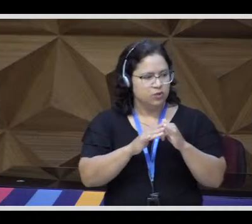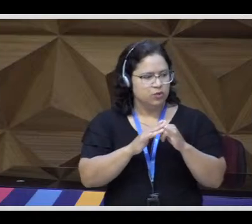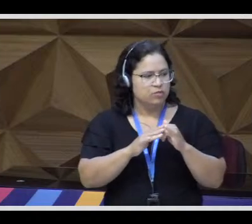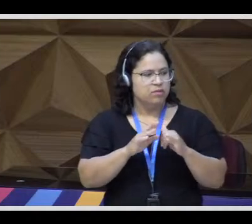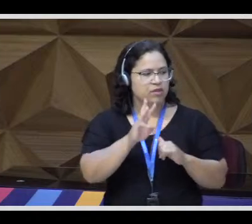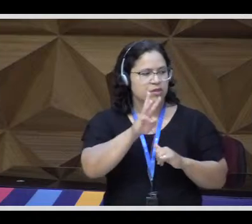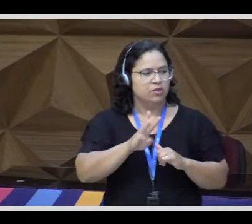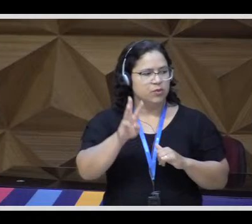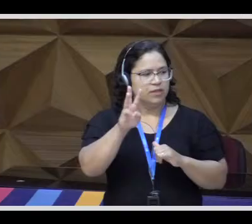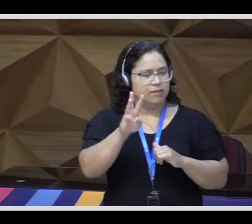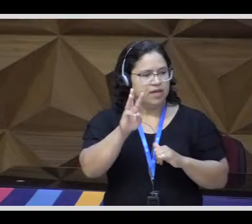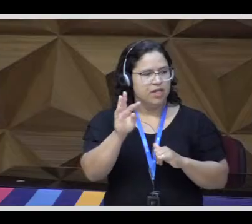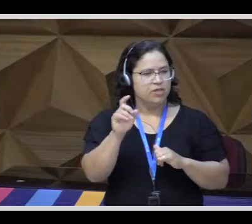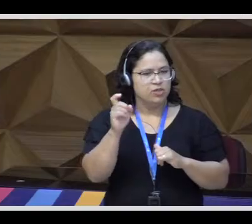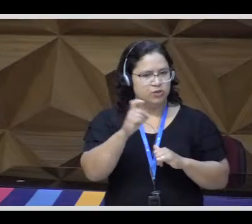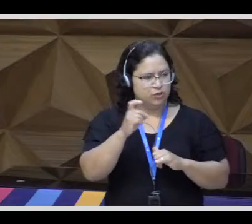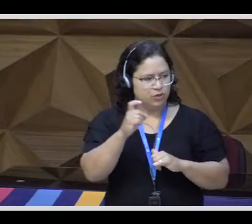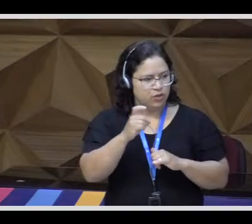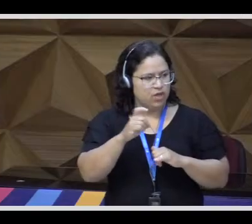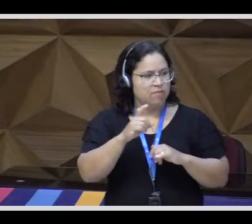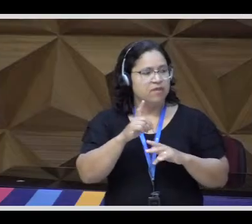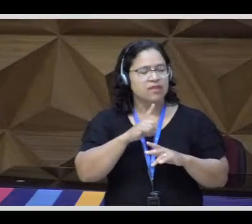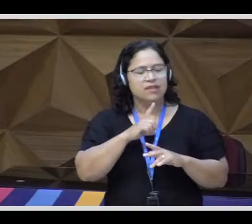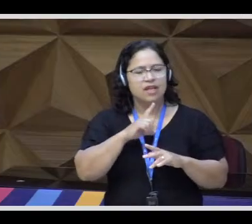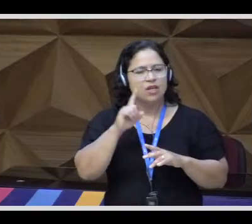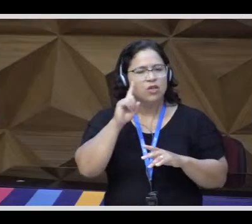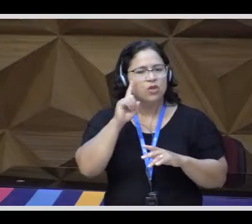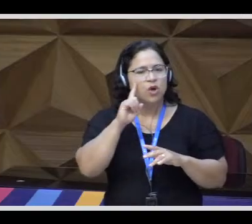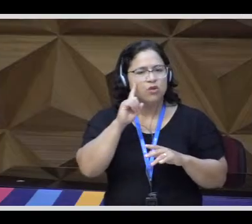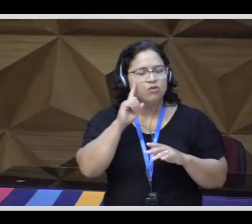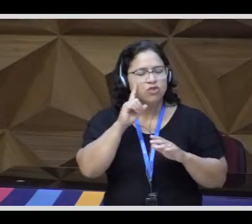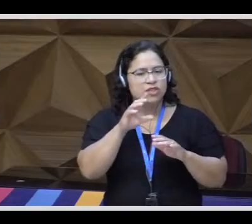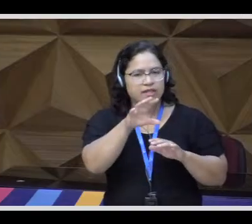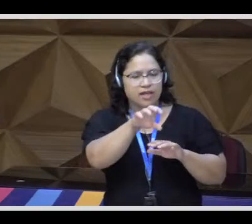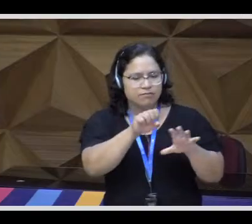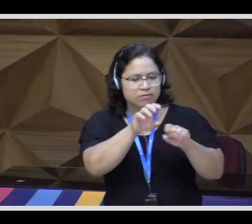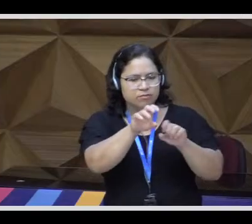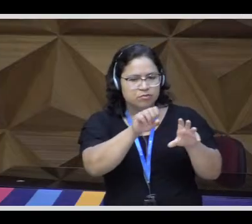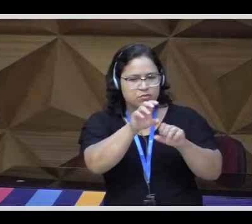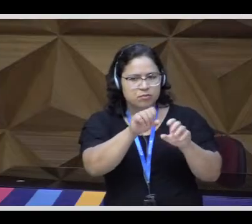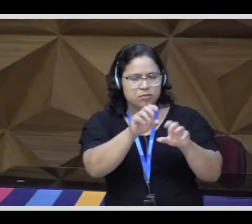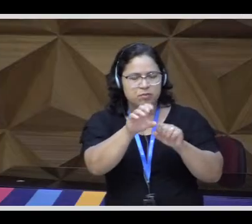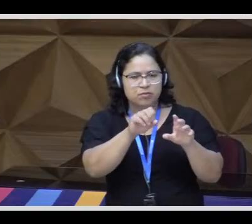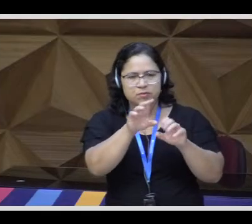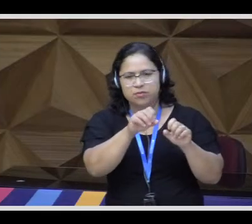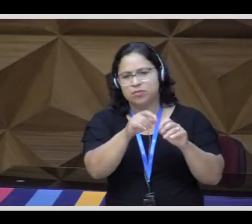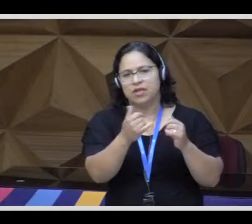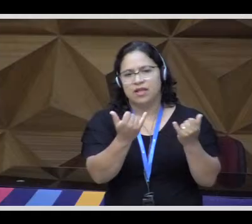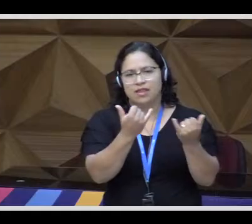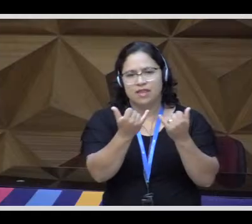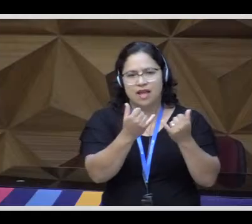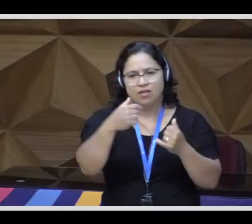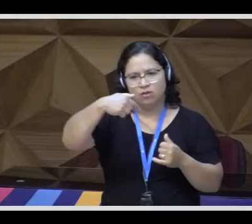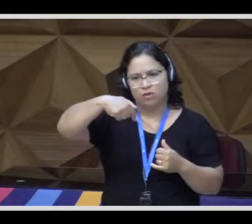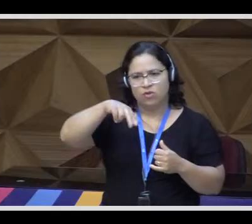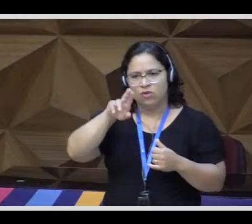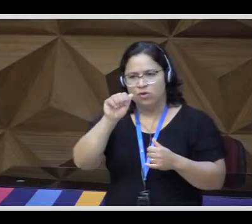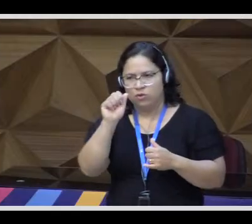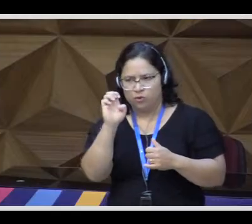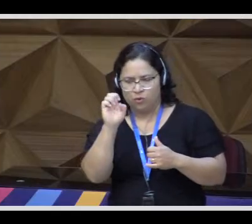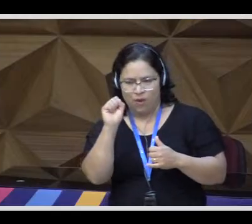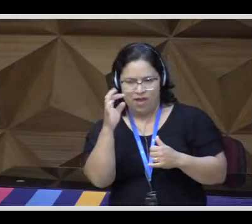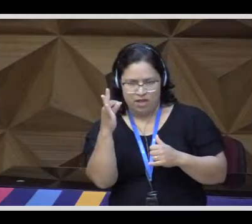day. So there is a big robot, a machine at Quest, kind of, you know, trying to get